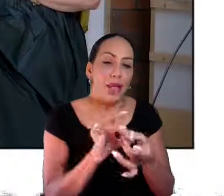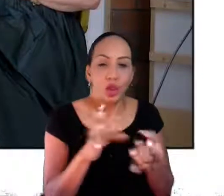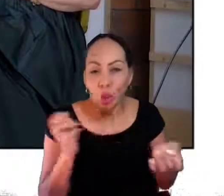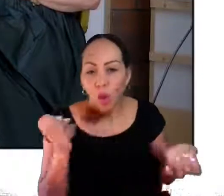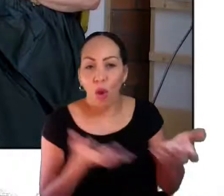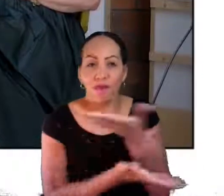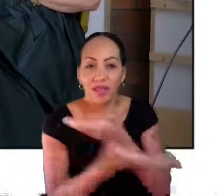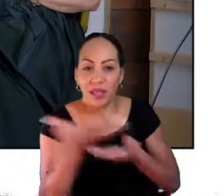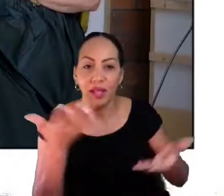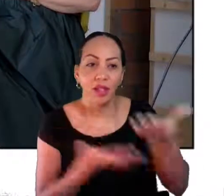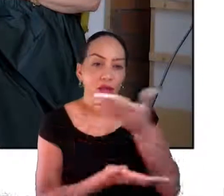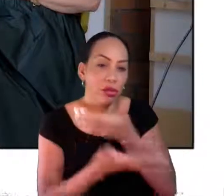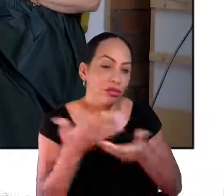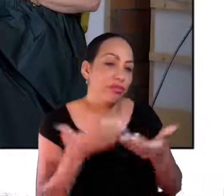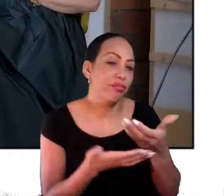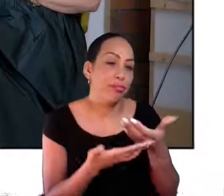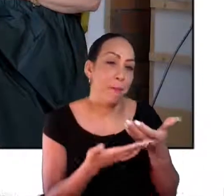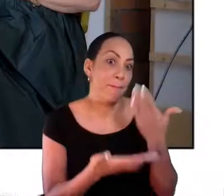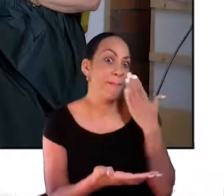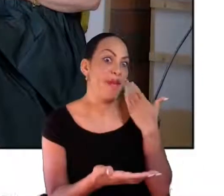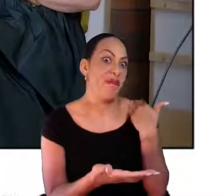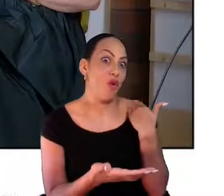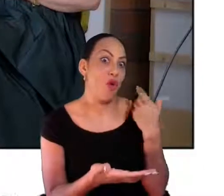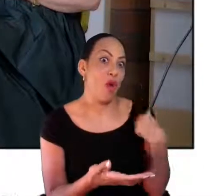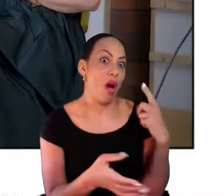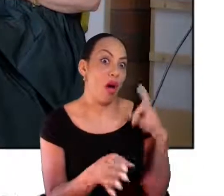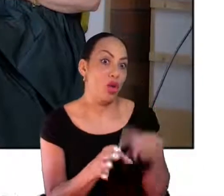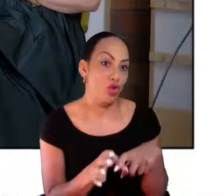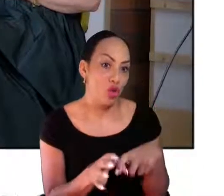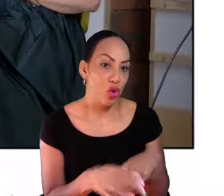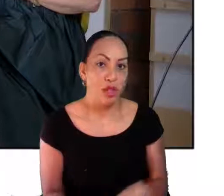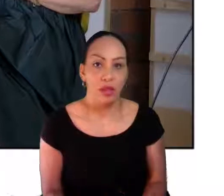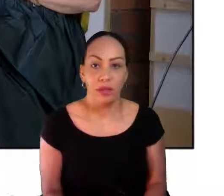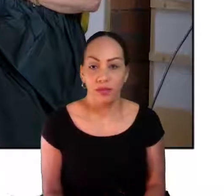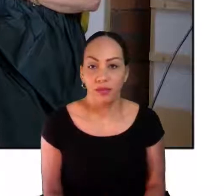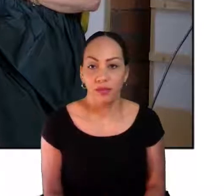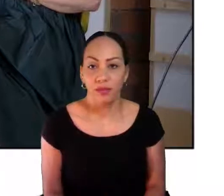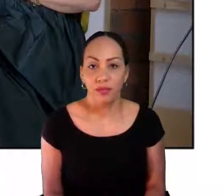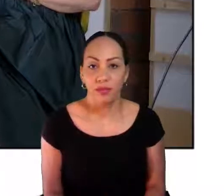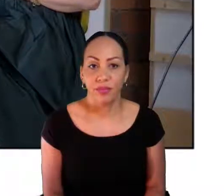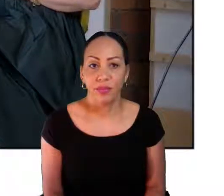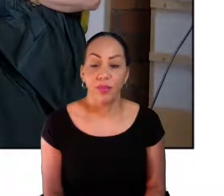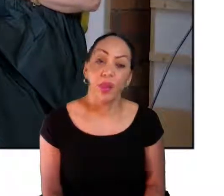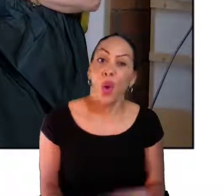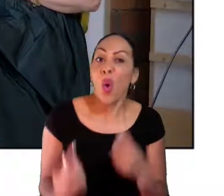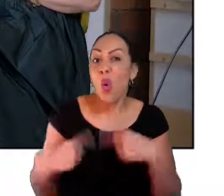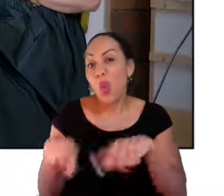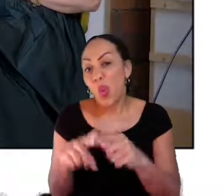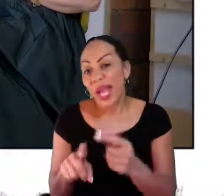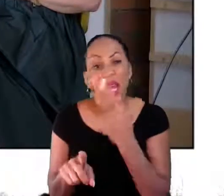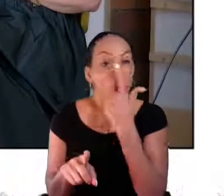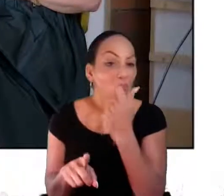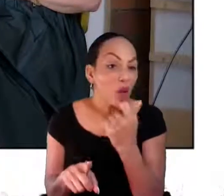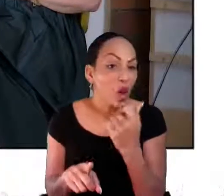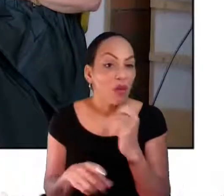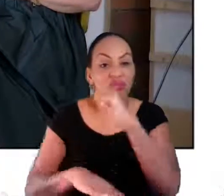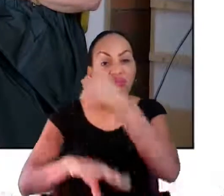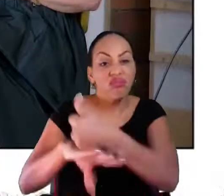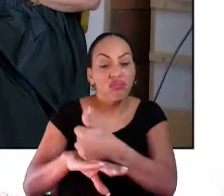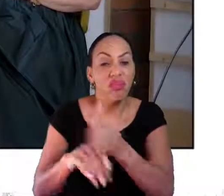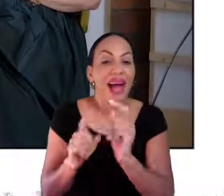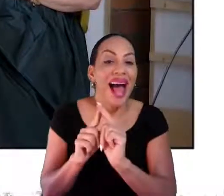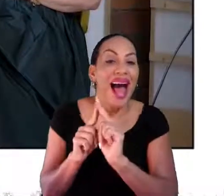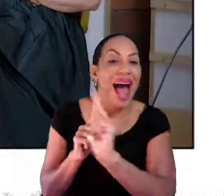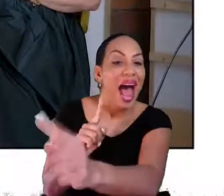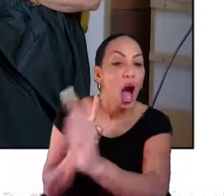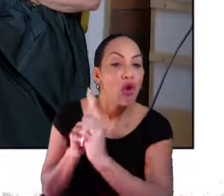when they came up around, well, there's this idea that we could have gone and built an outreach program, and we could have done some really